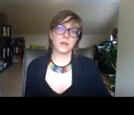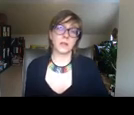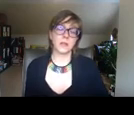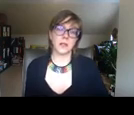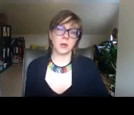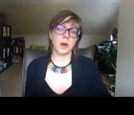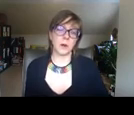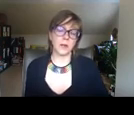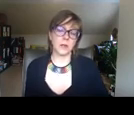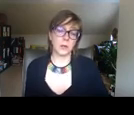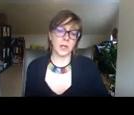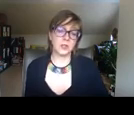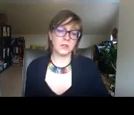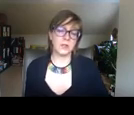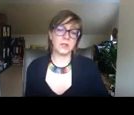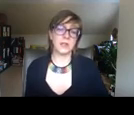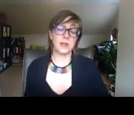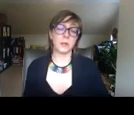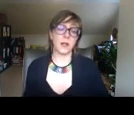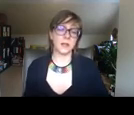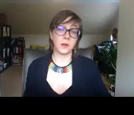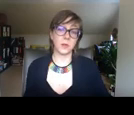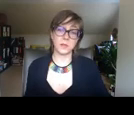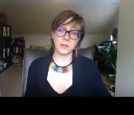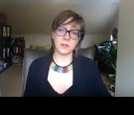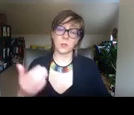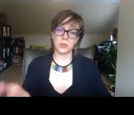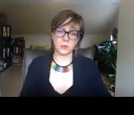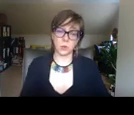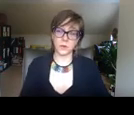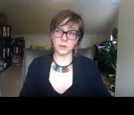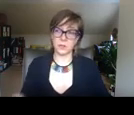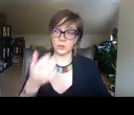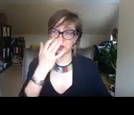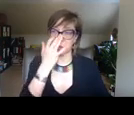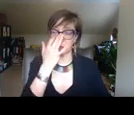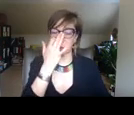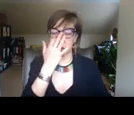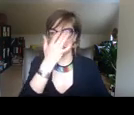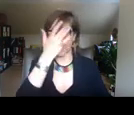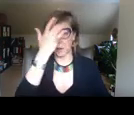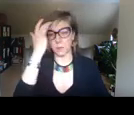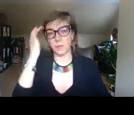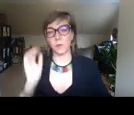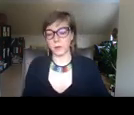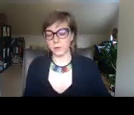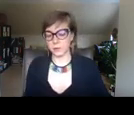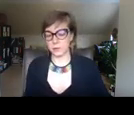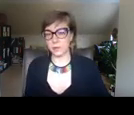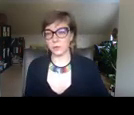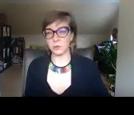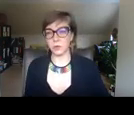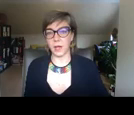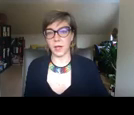one of these things that they talk about in communication studies, in applied linguistics, which is what this research is based on. Really